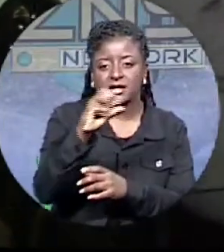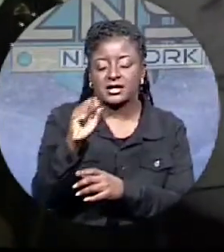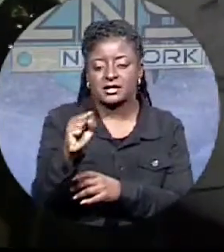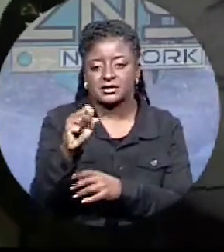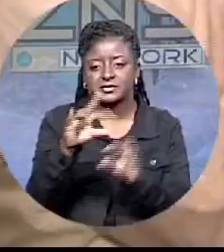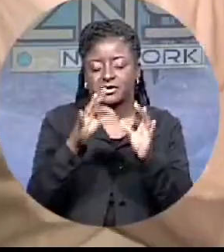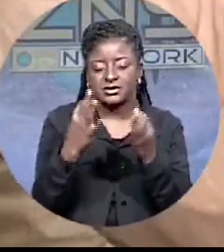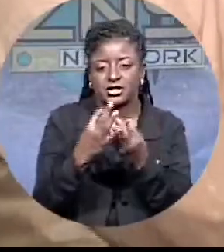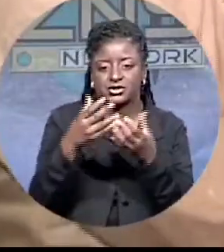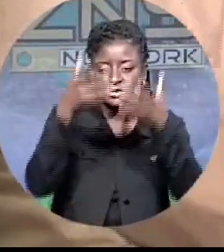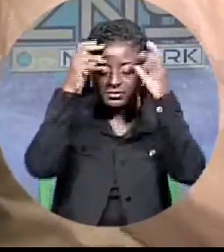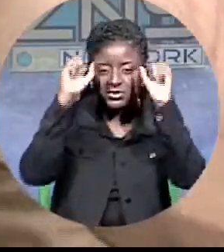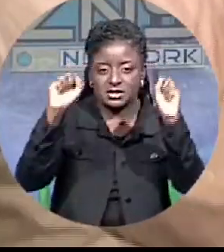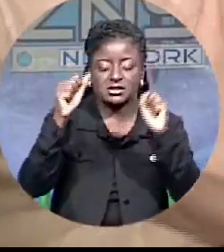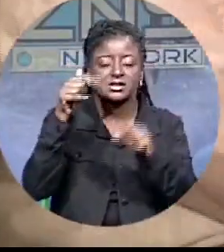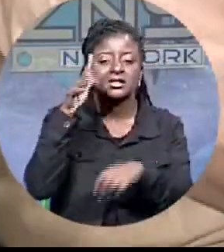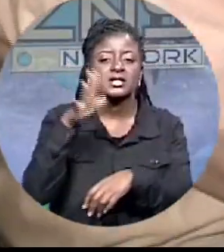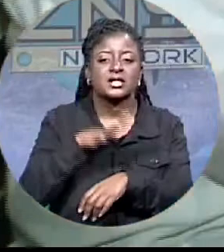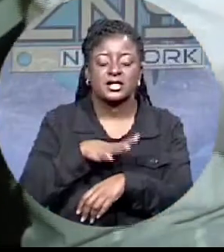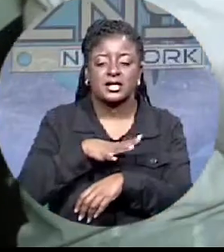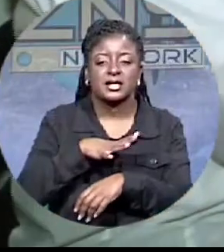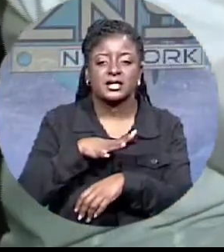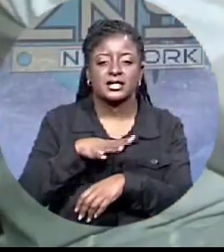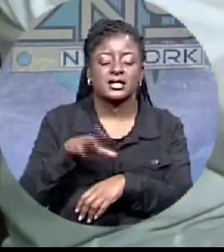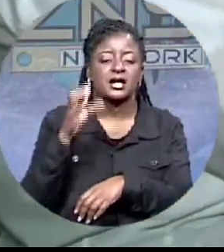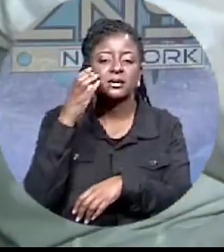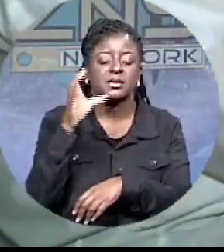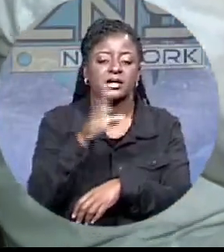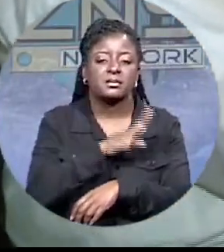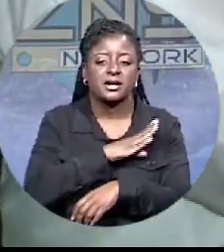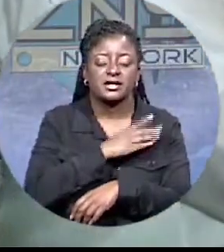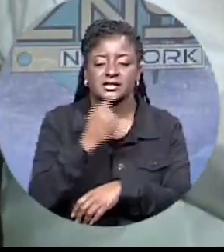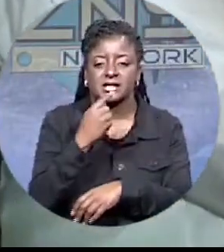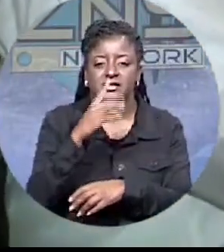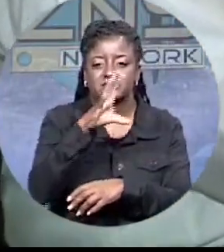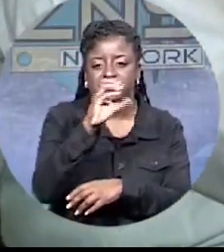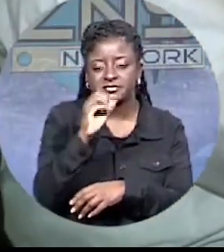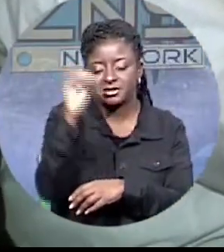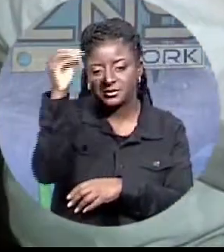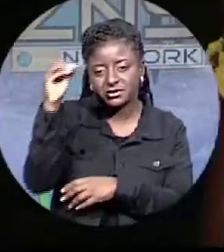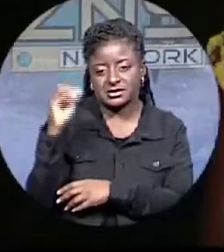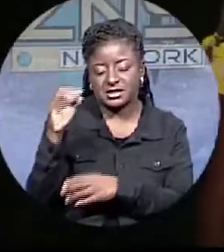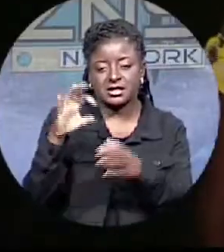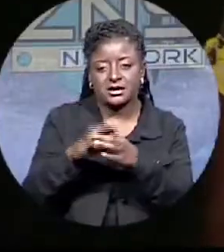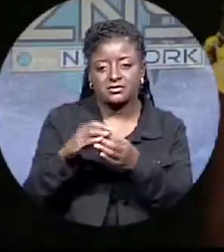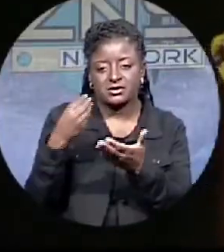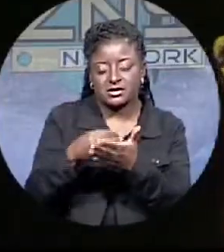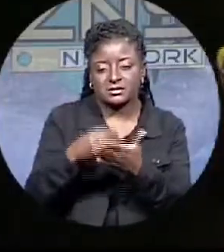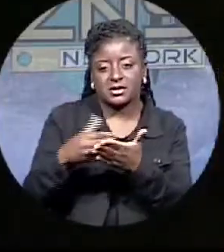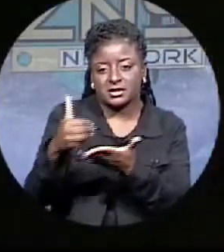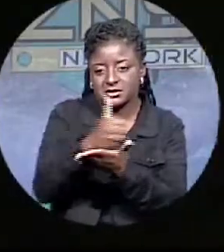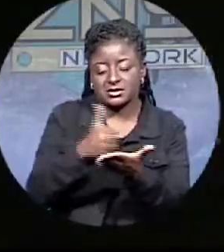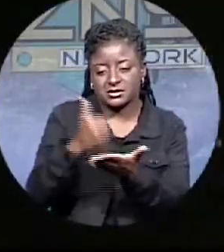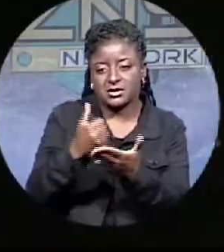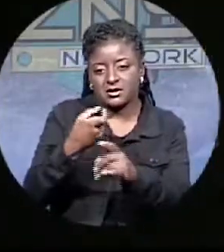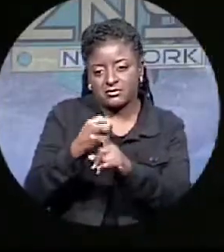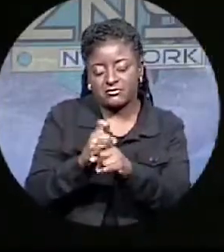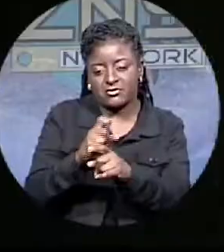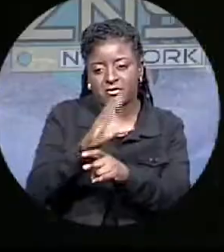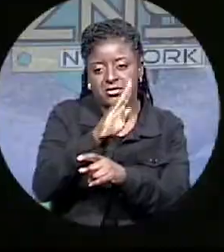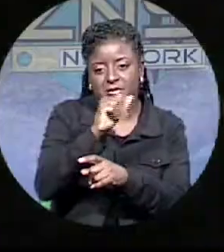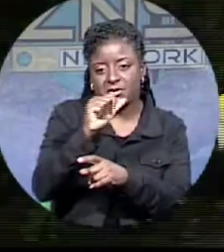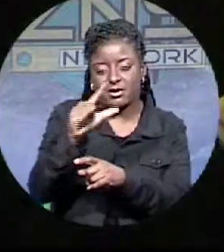Lady Camille Barnett explained how 50% of the funds generated from the ball are earmarked for the foundation's special